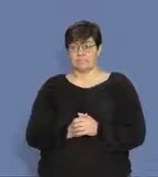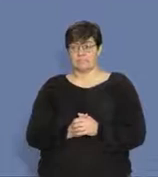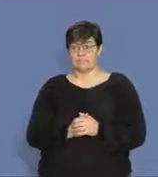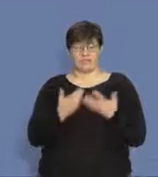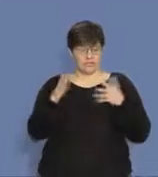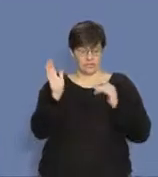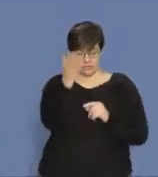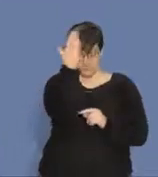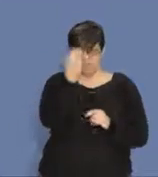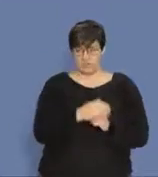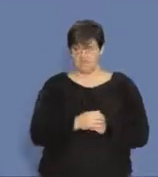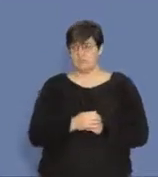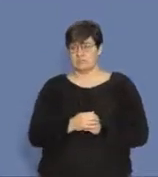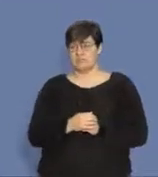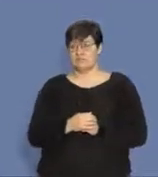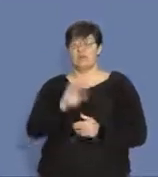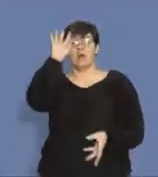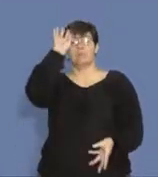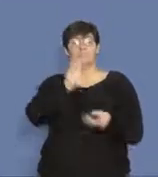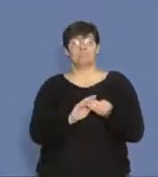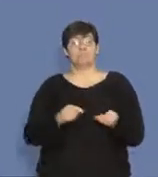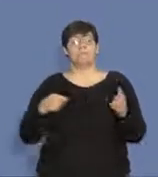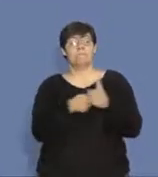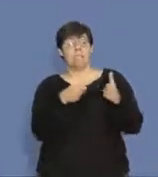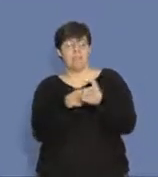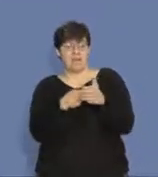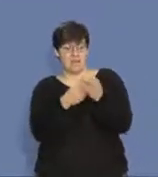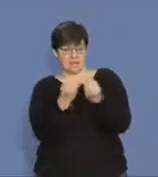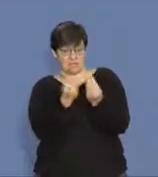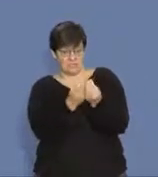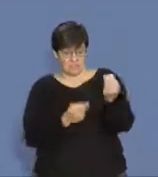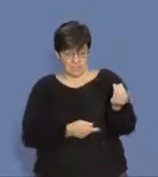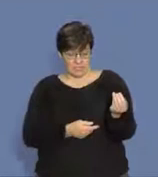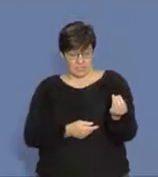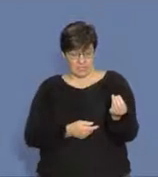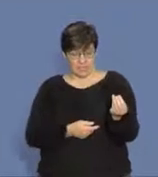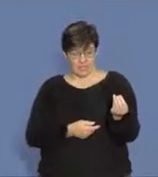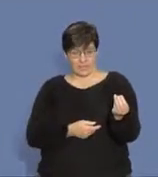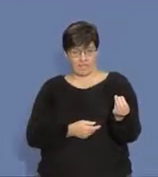So that one is done and dusted. Total purchases of goods, right?